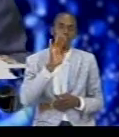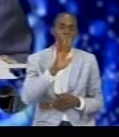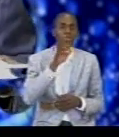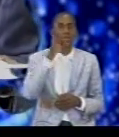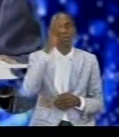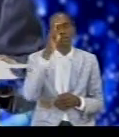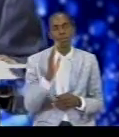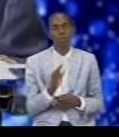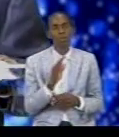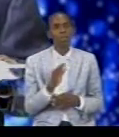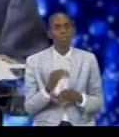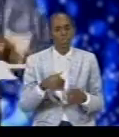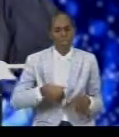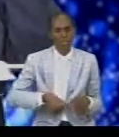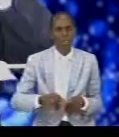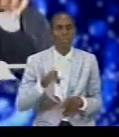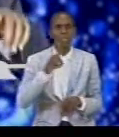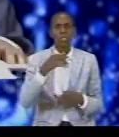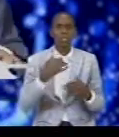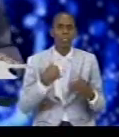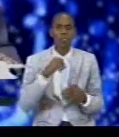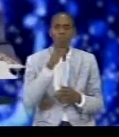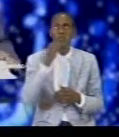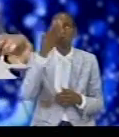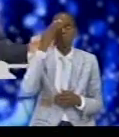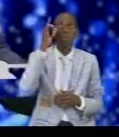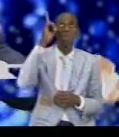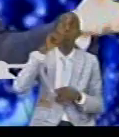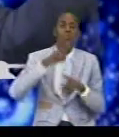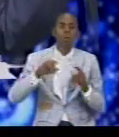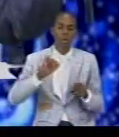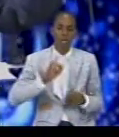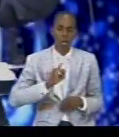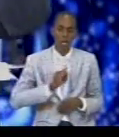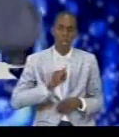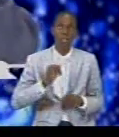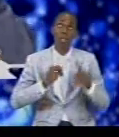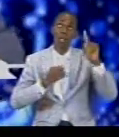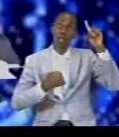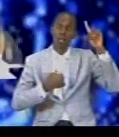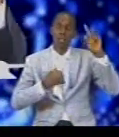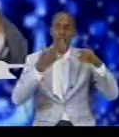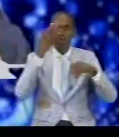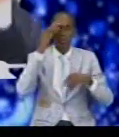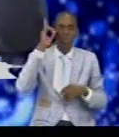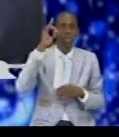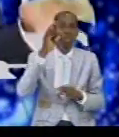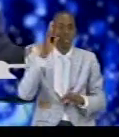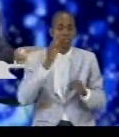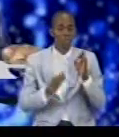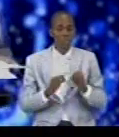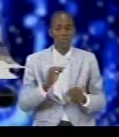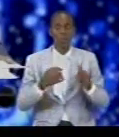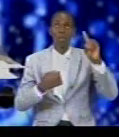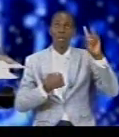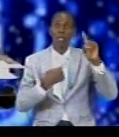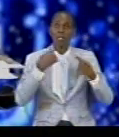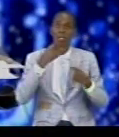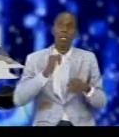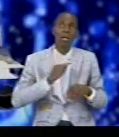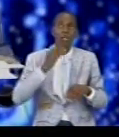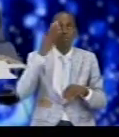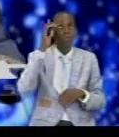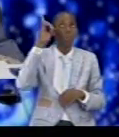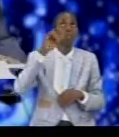not known him, but I know him, and if I should say I know him not, I shall be a